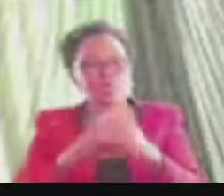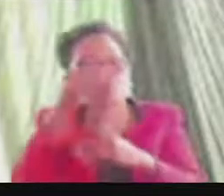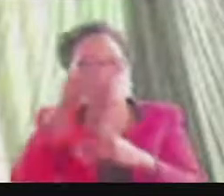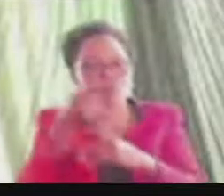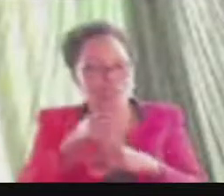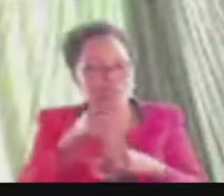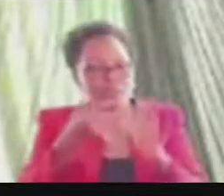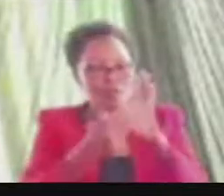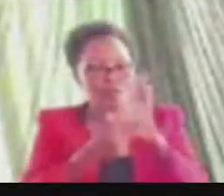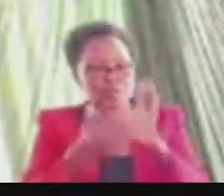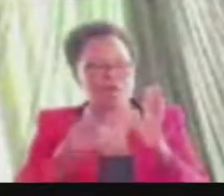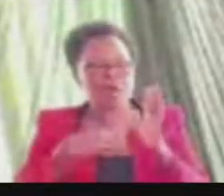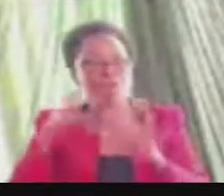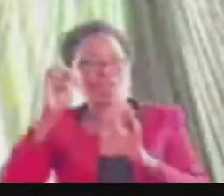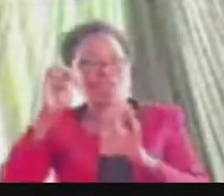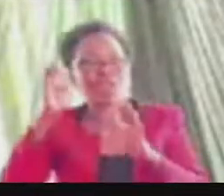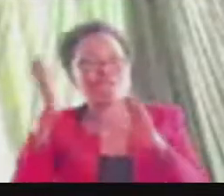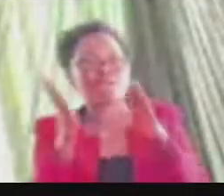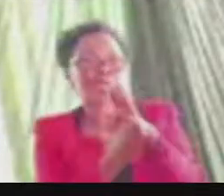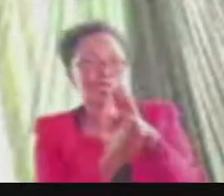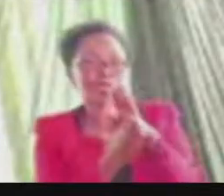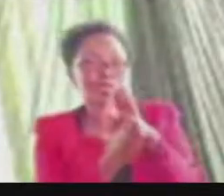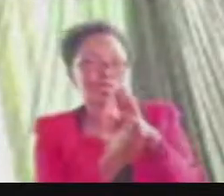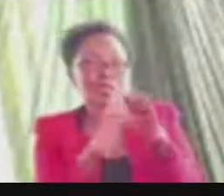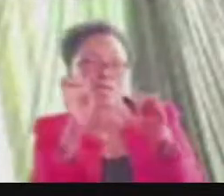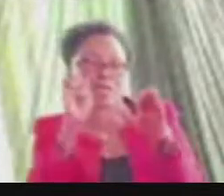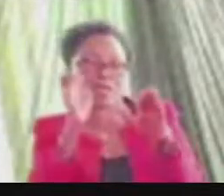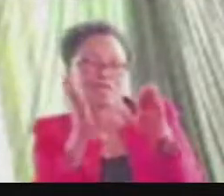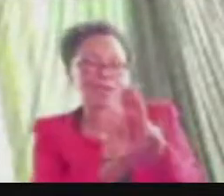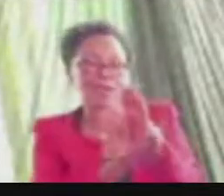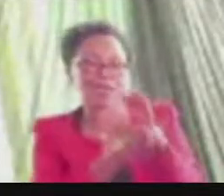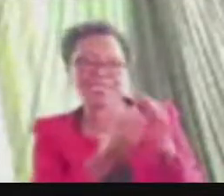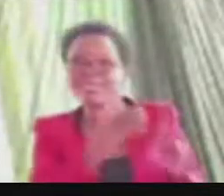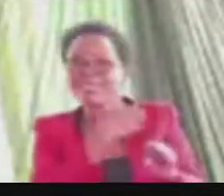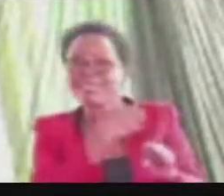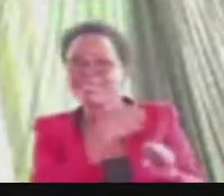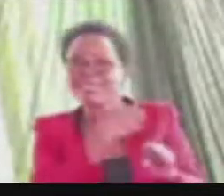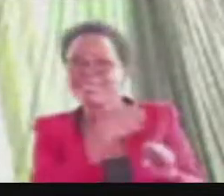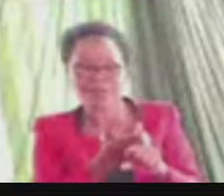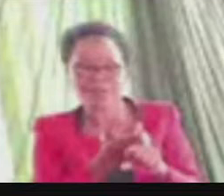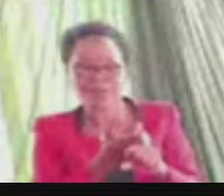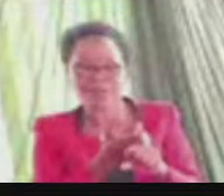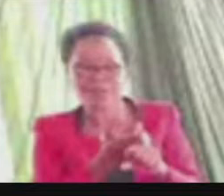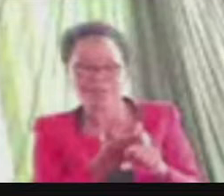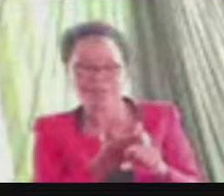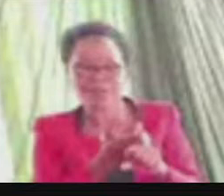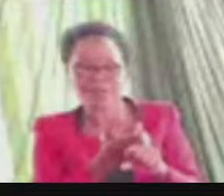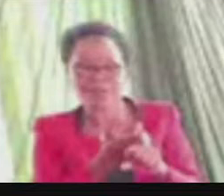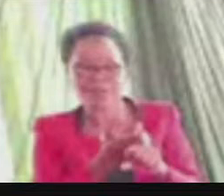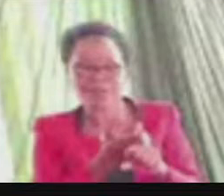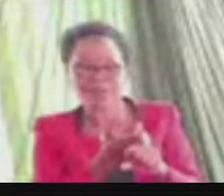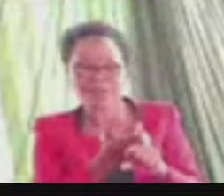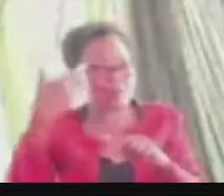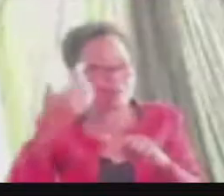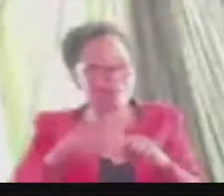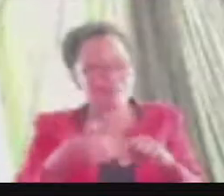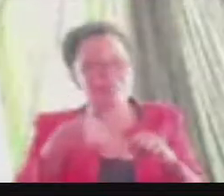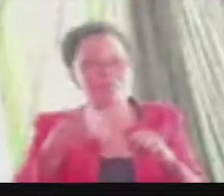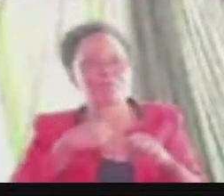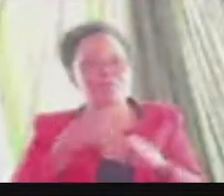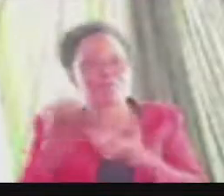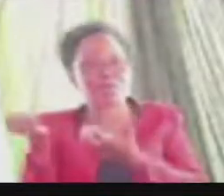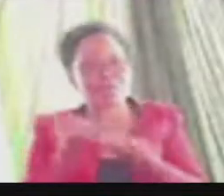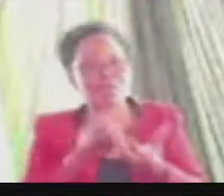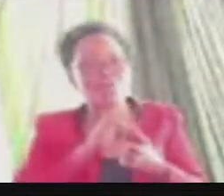instance, which is difficult. There are always, every single day I can tell you that the complaints I